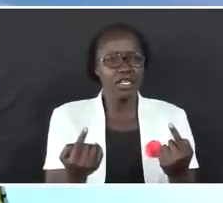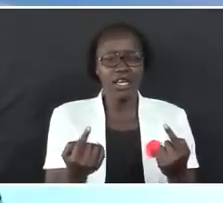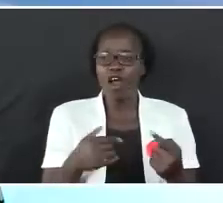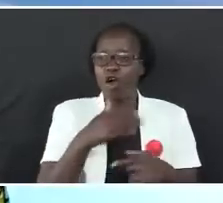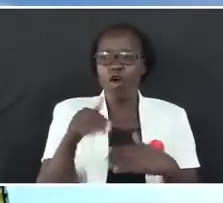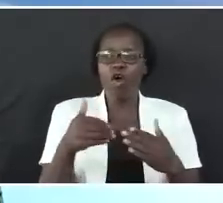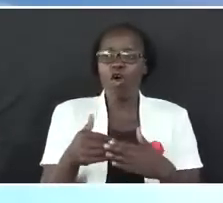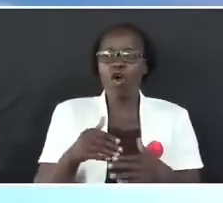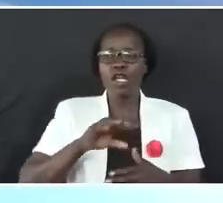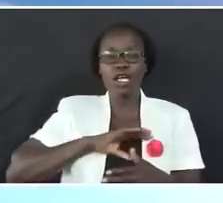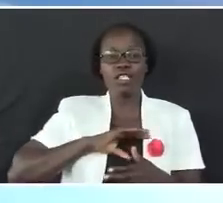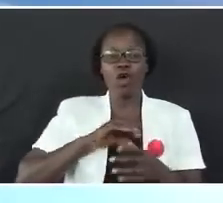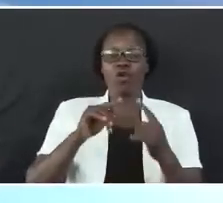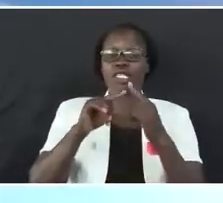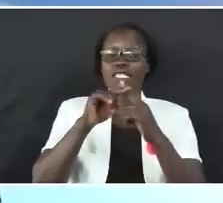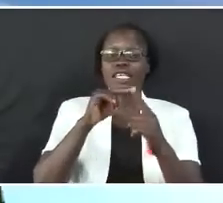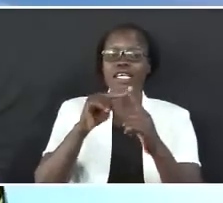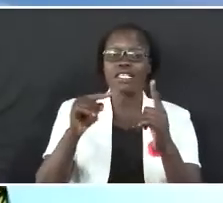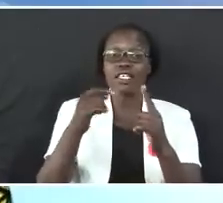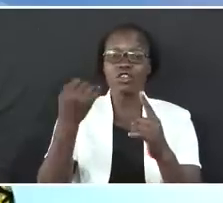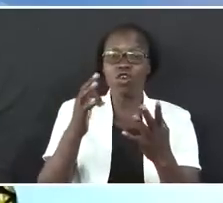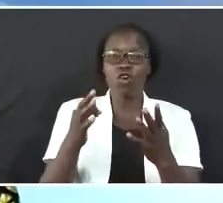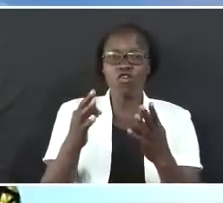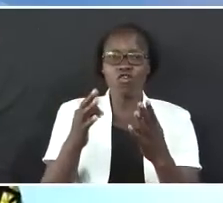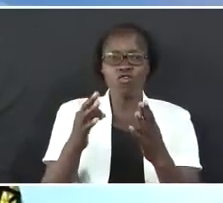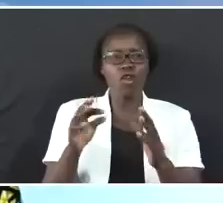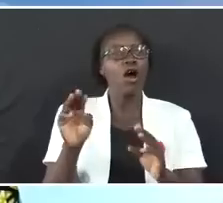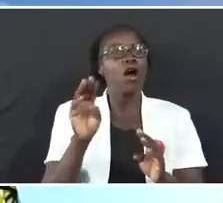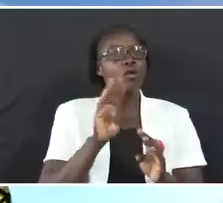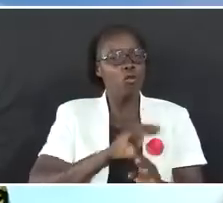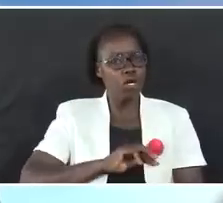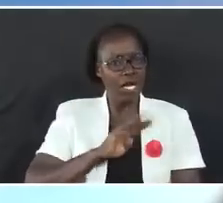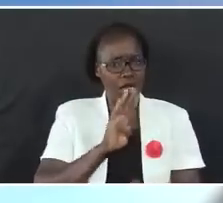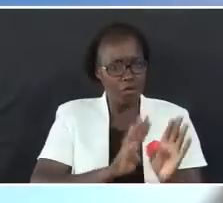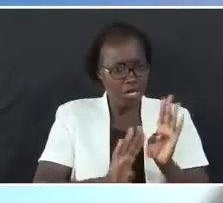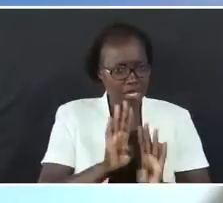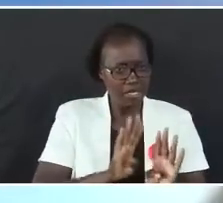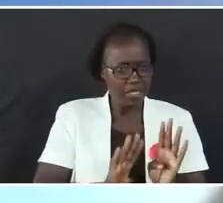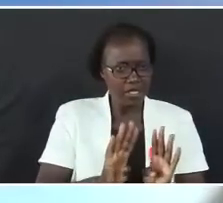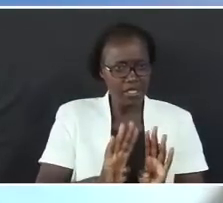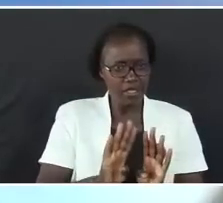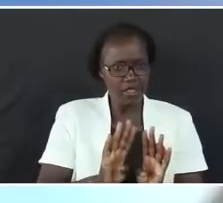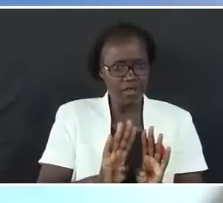Everyone has their own standard of morality. Everyone.